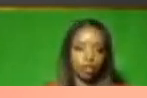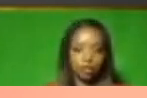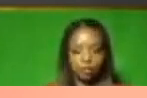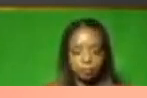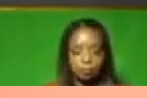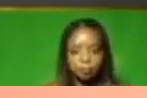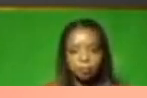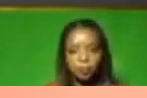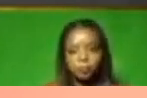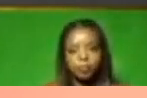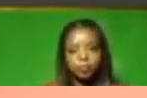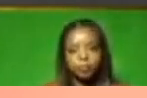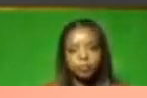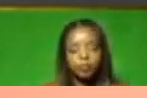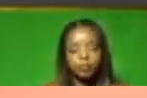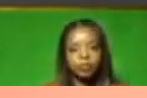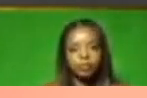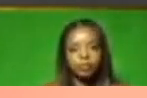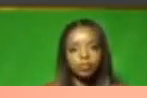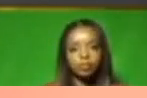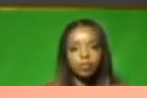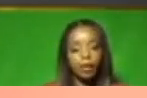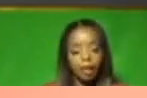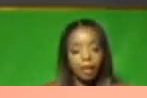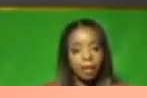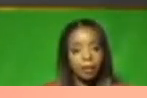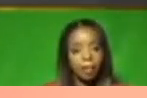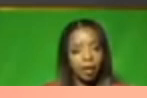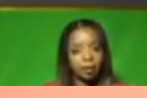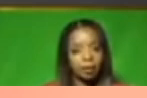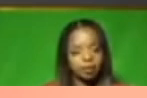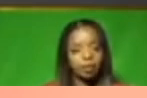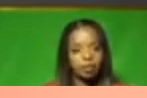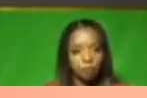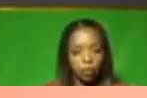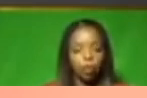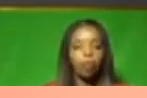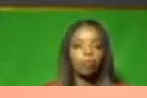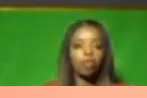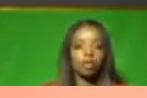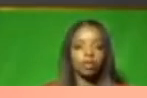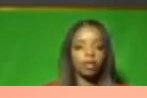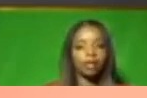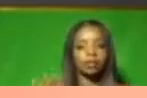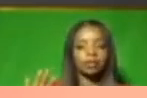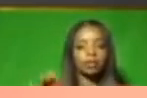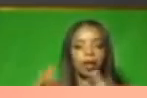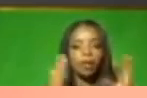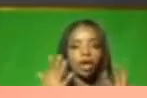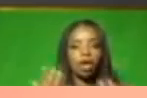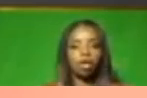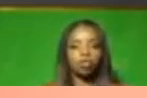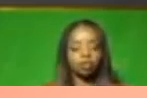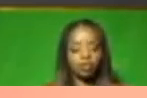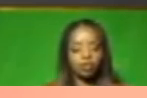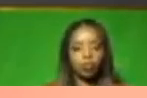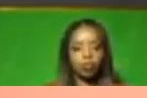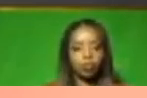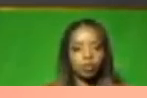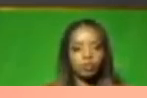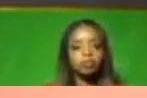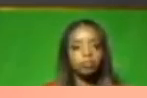This debate on the presidency budget vote takes place, Speaker, at a time of